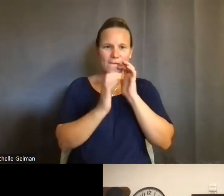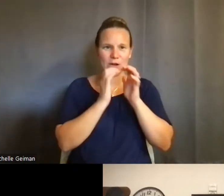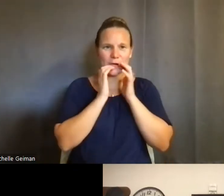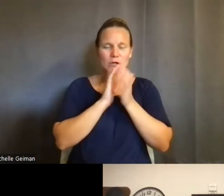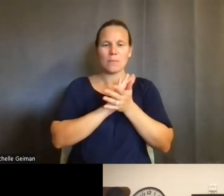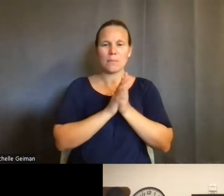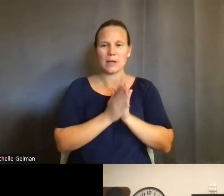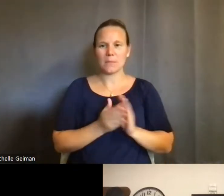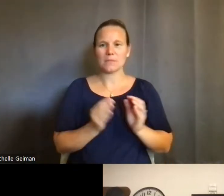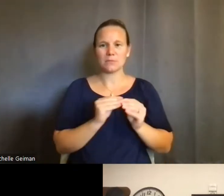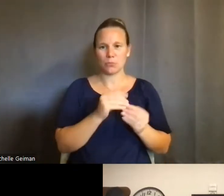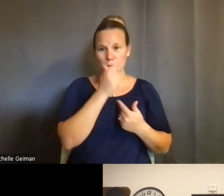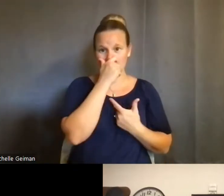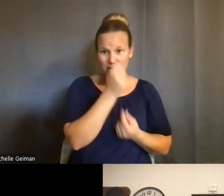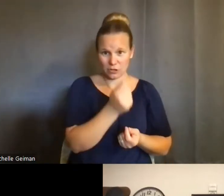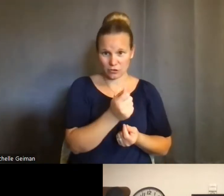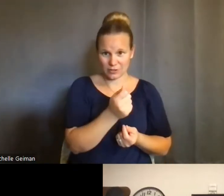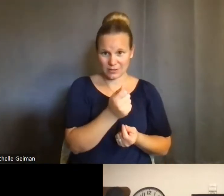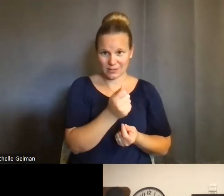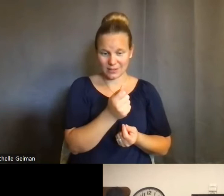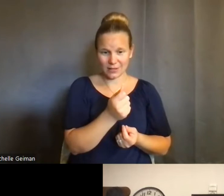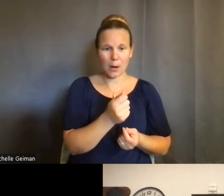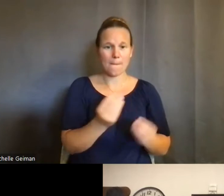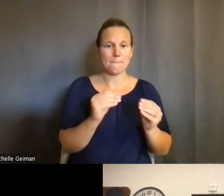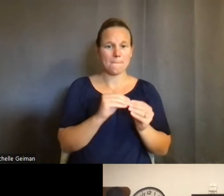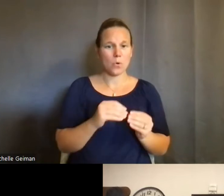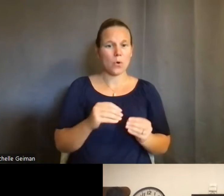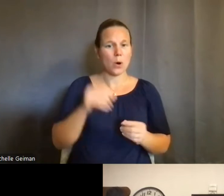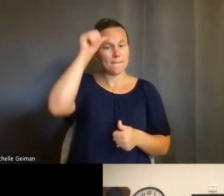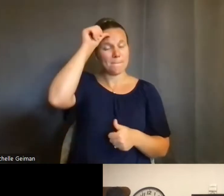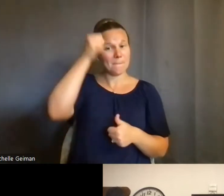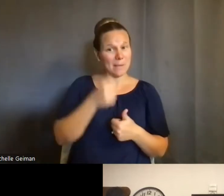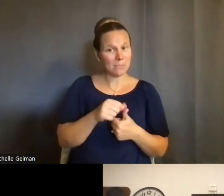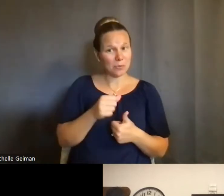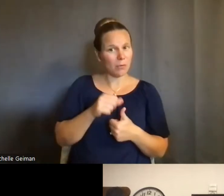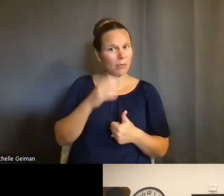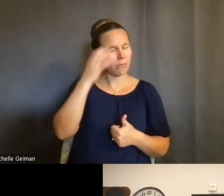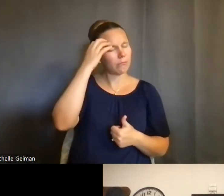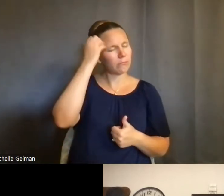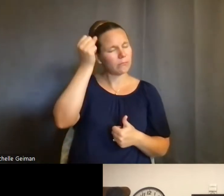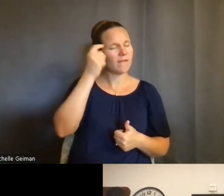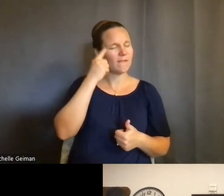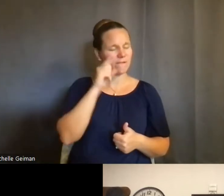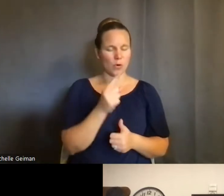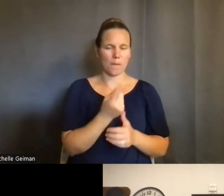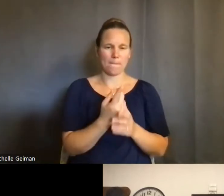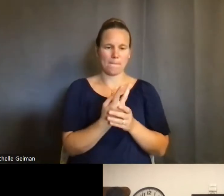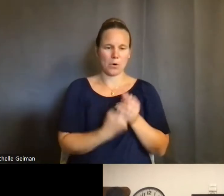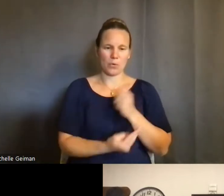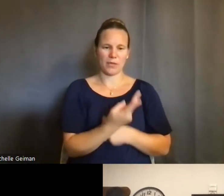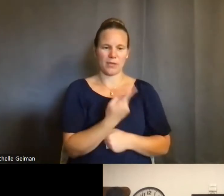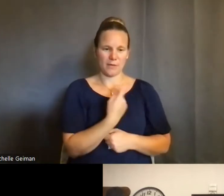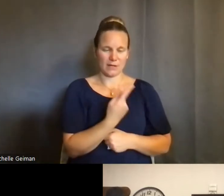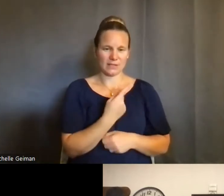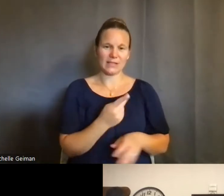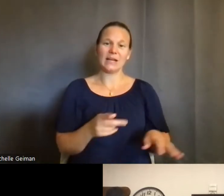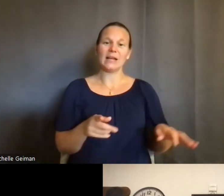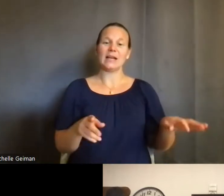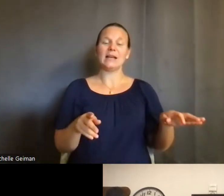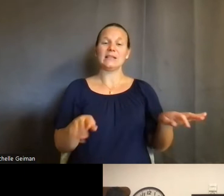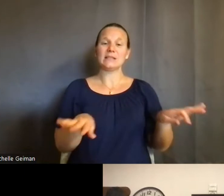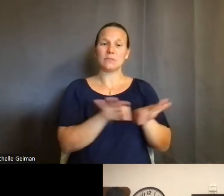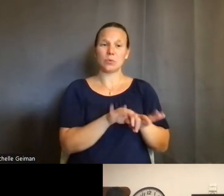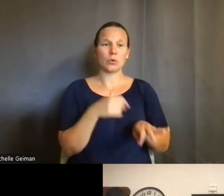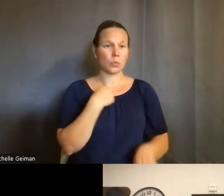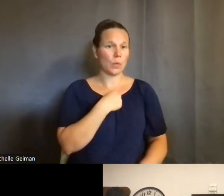more memorable for both of us. So it's so important that we learn to listen and show somebody we want to know more. We